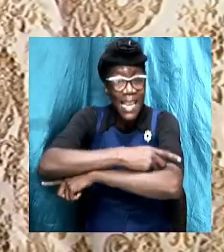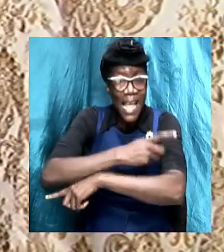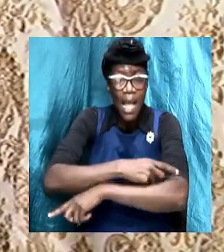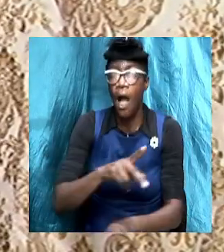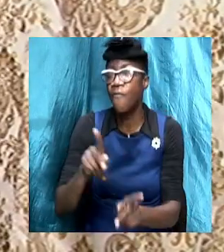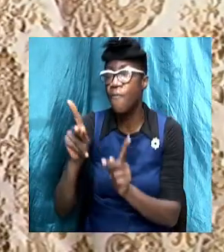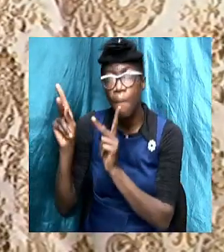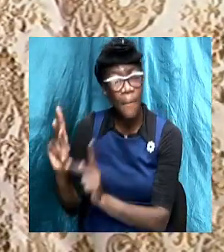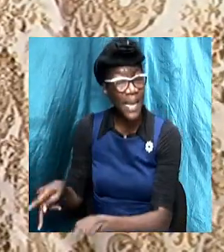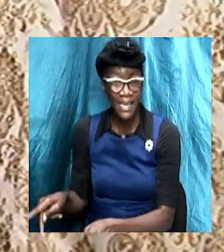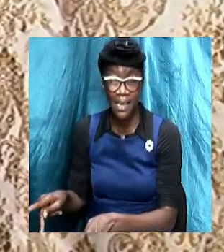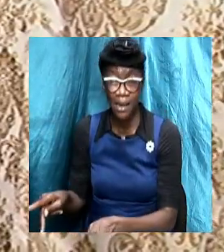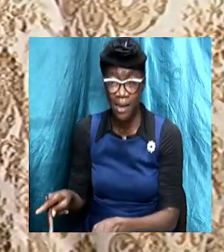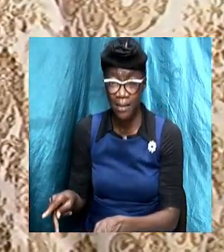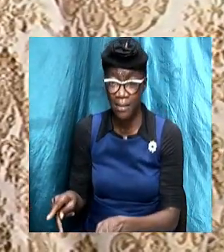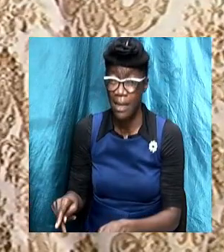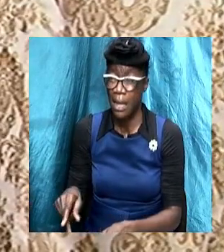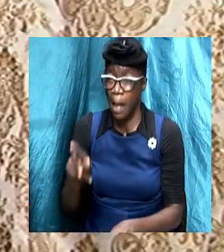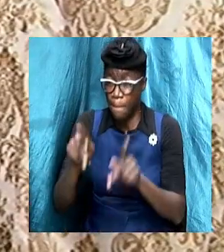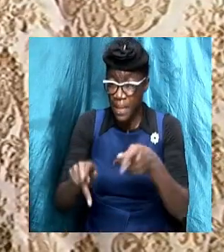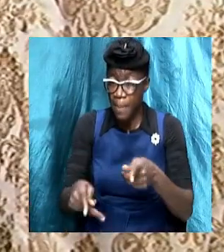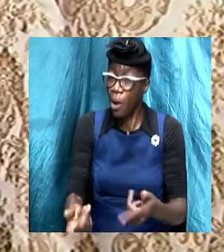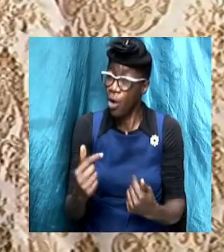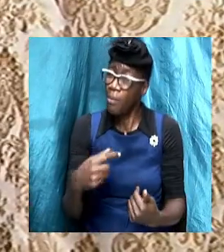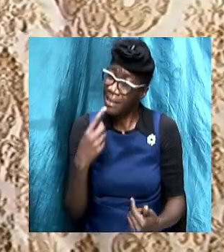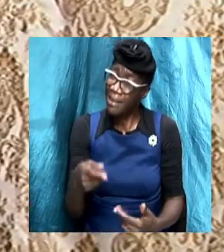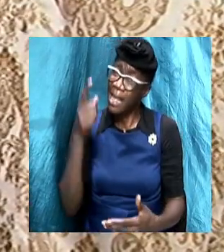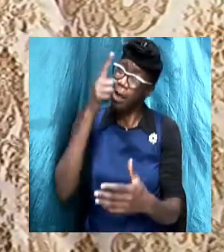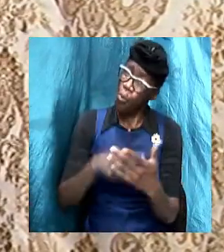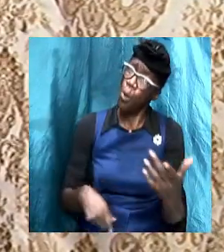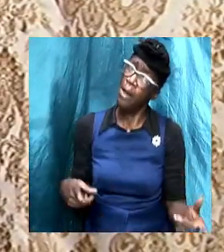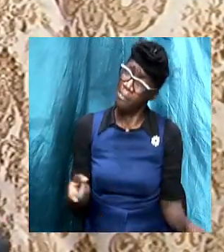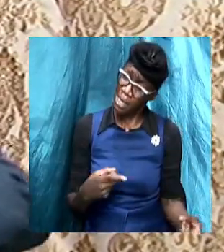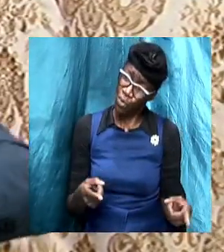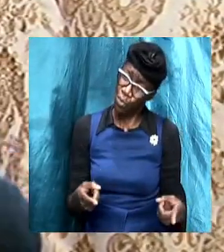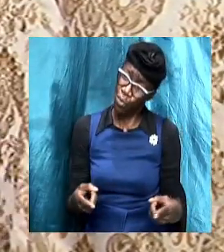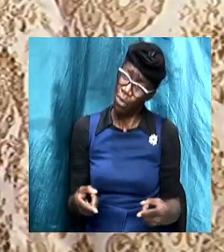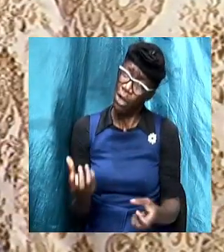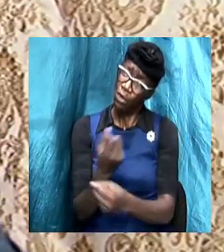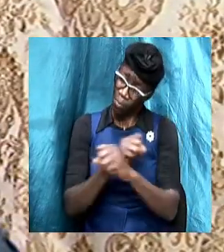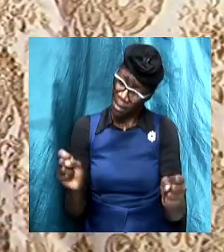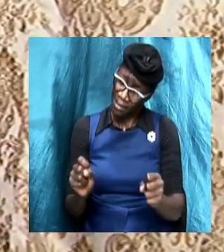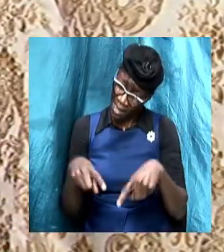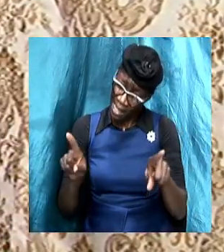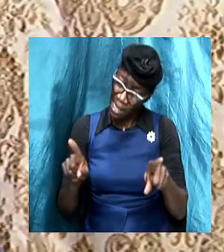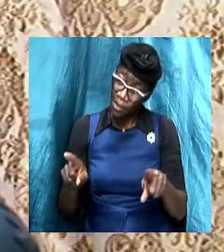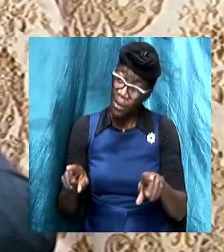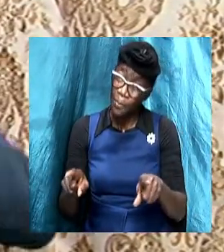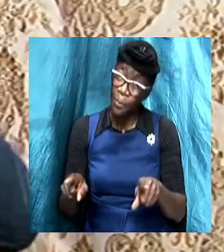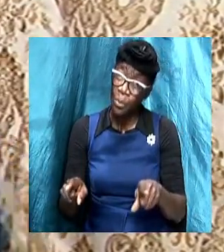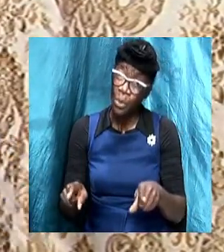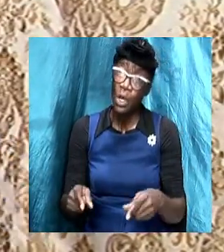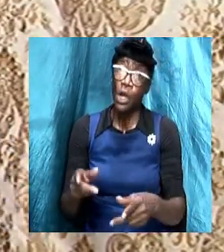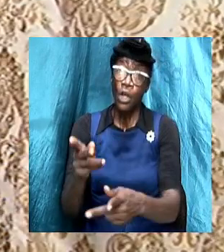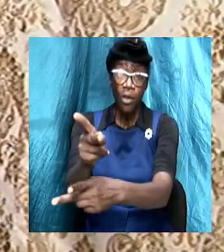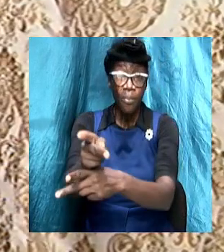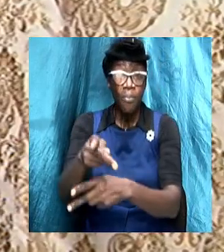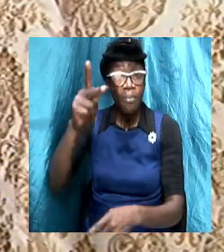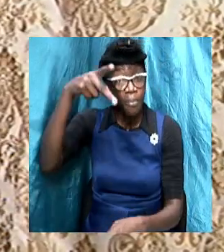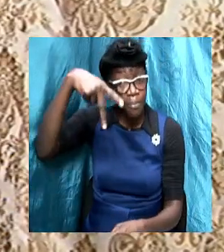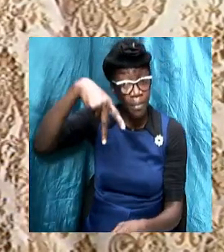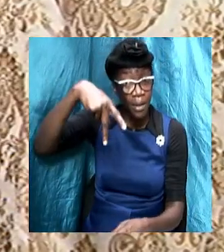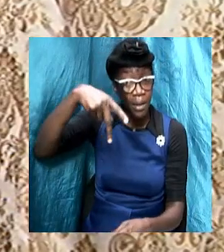that people are going to come and say, what must I do to be saved? In other words, so to preserve is to keep something in its original